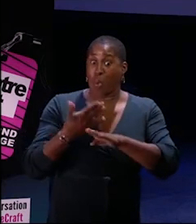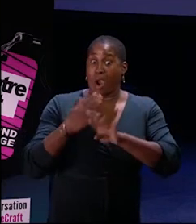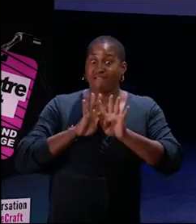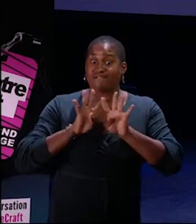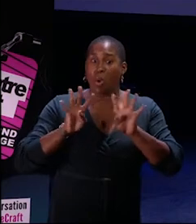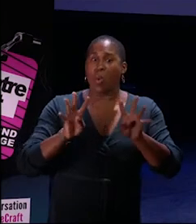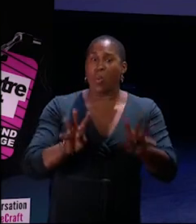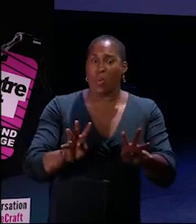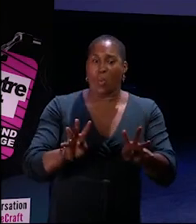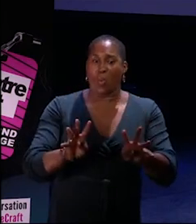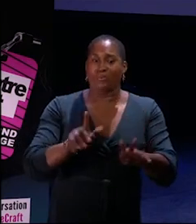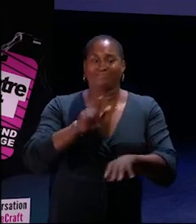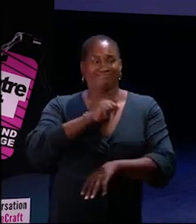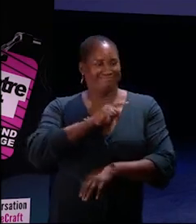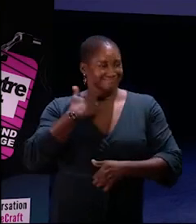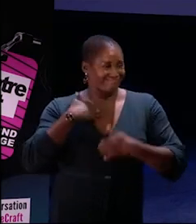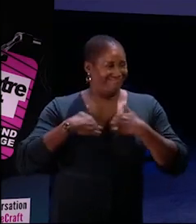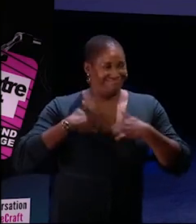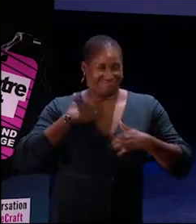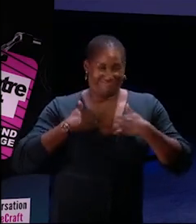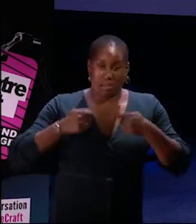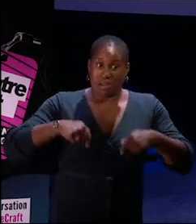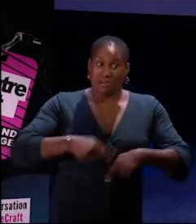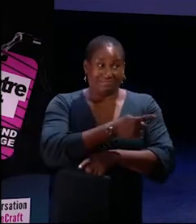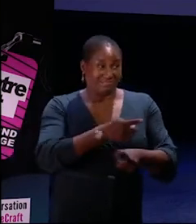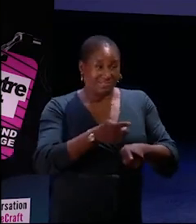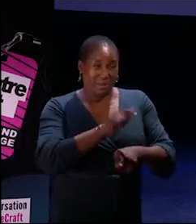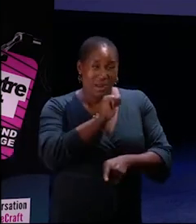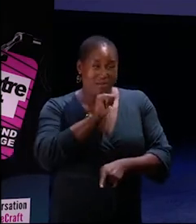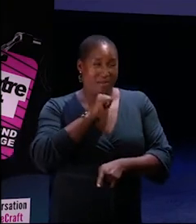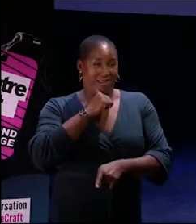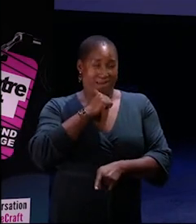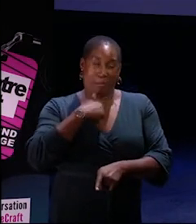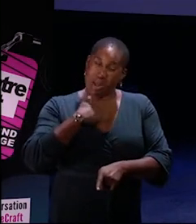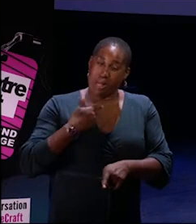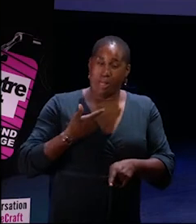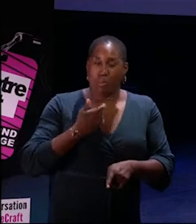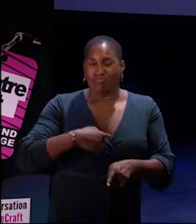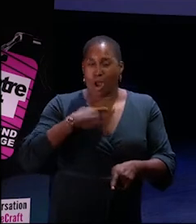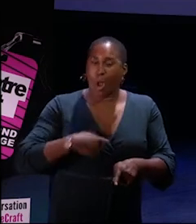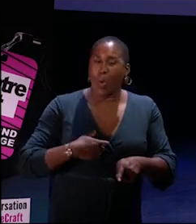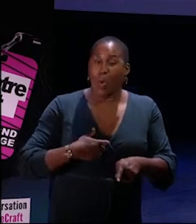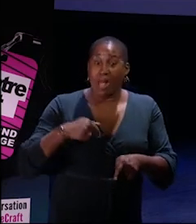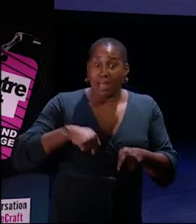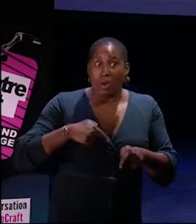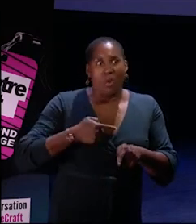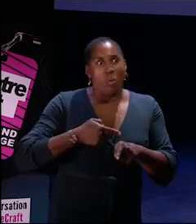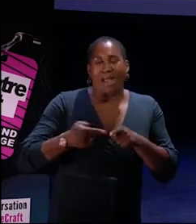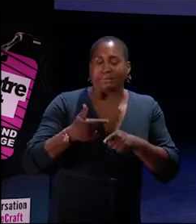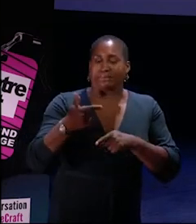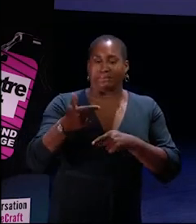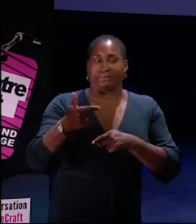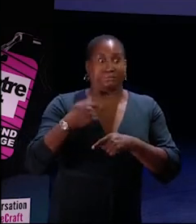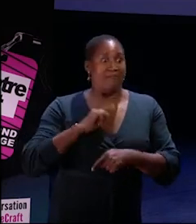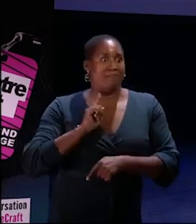really excited to be here. Now, be nice to me because I'm only on week 7 of the new role, and this is the first time that I've done